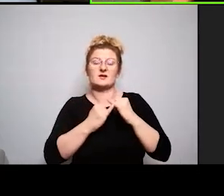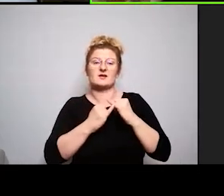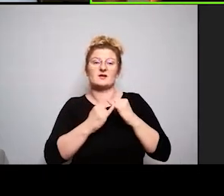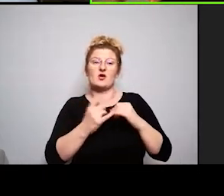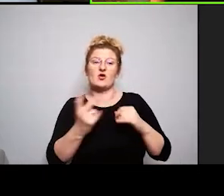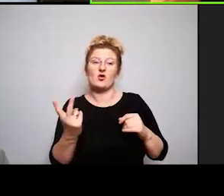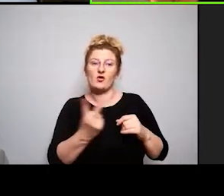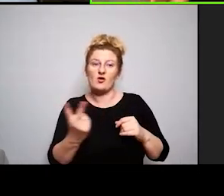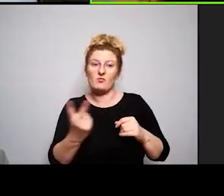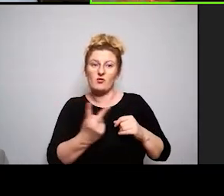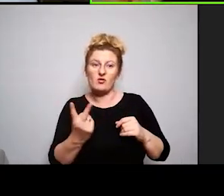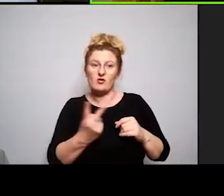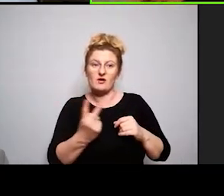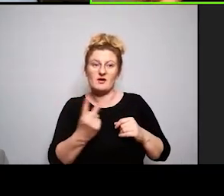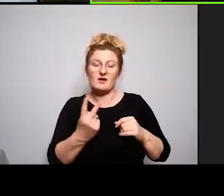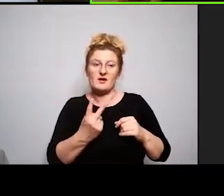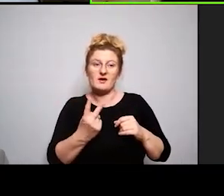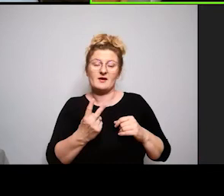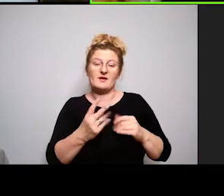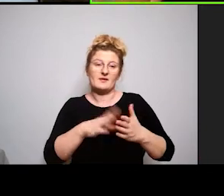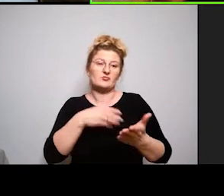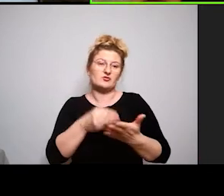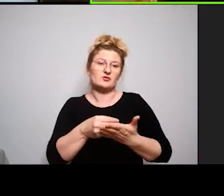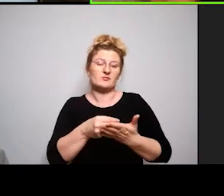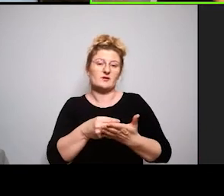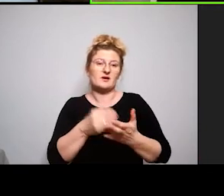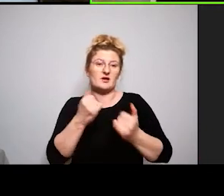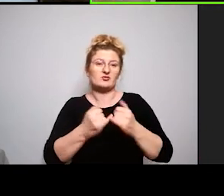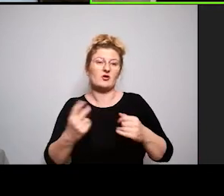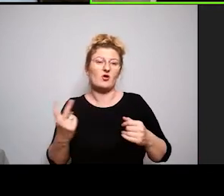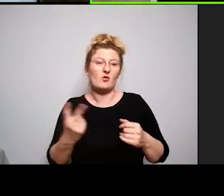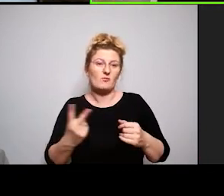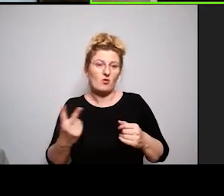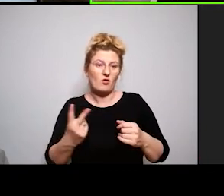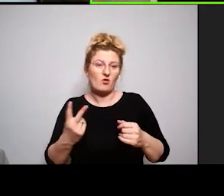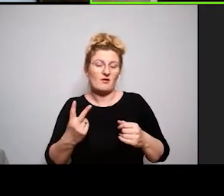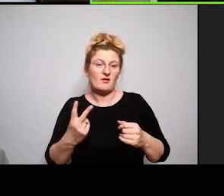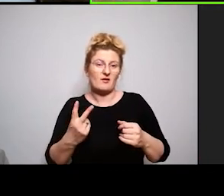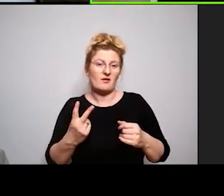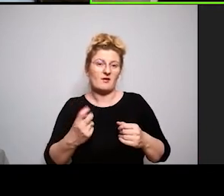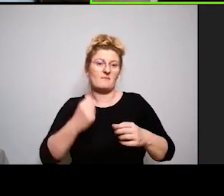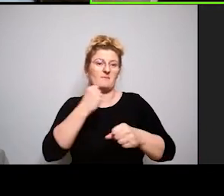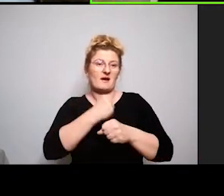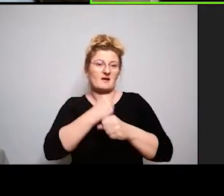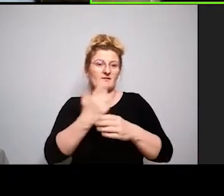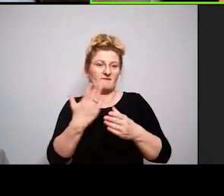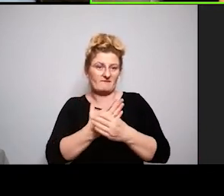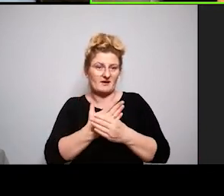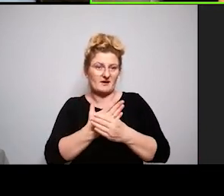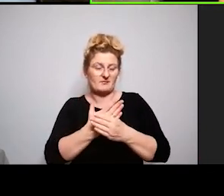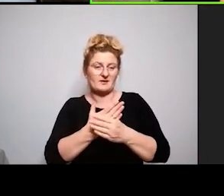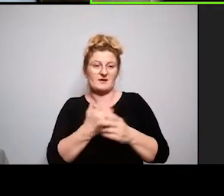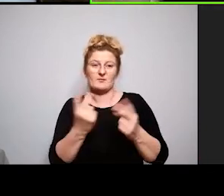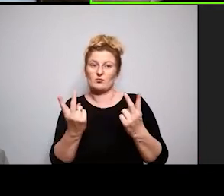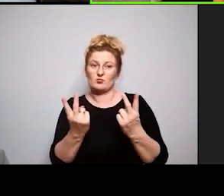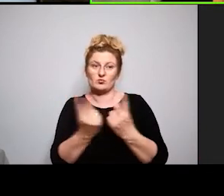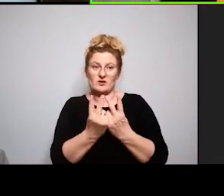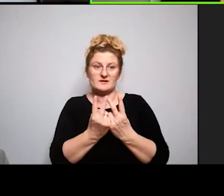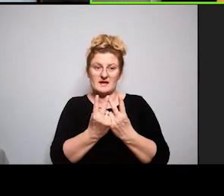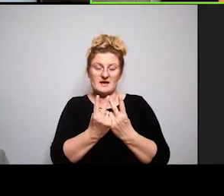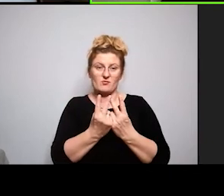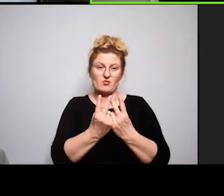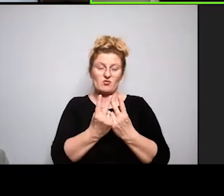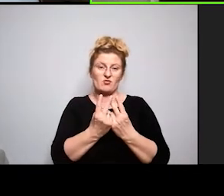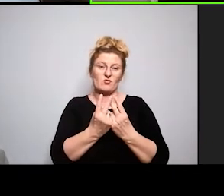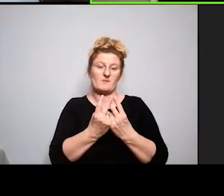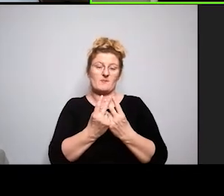answer, I'm just saying, if both would be the same thing, like, okay, if this boy will become a father, this guy